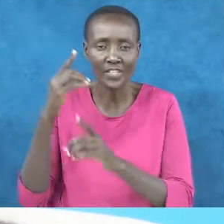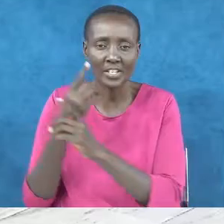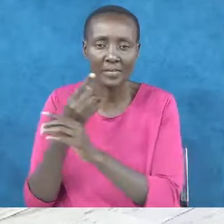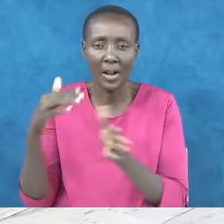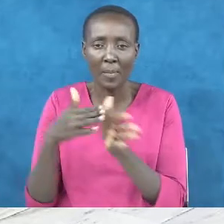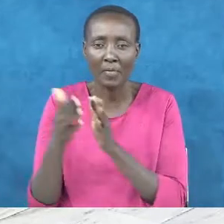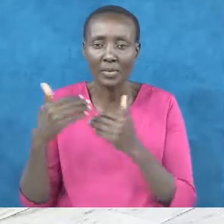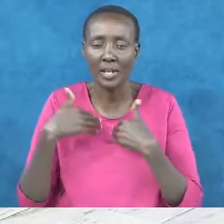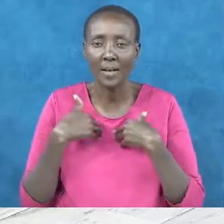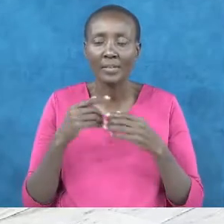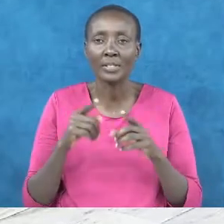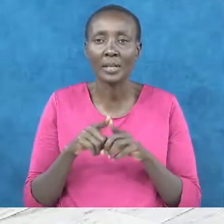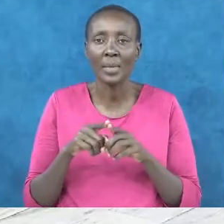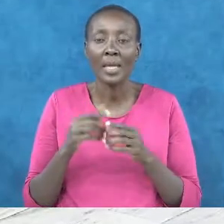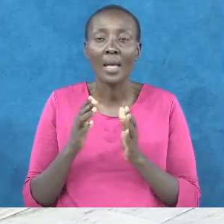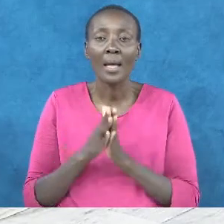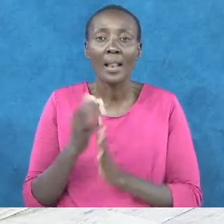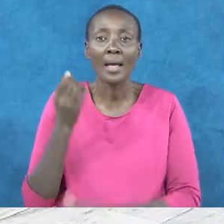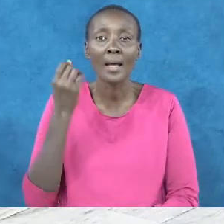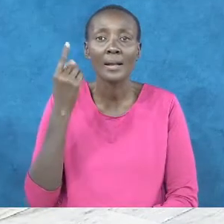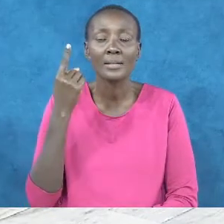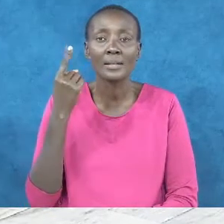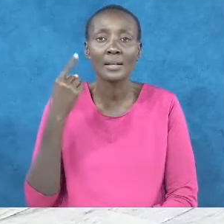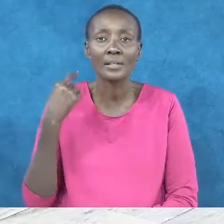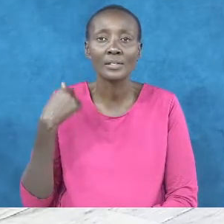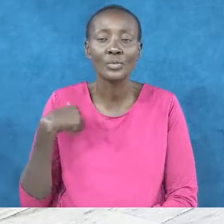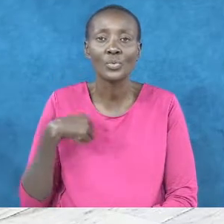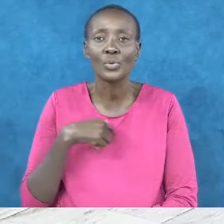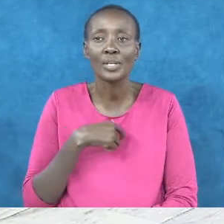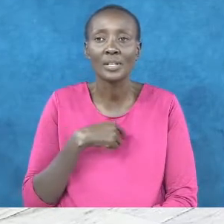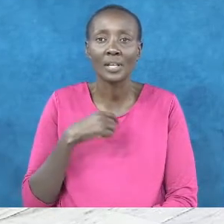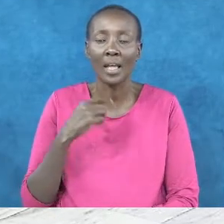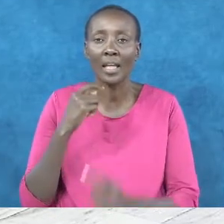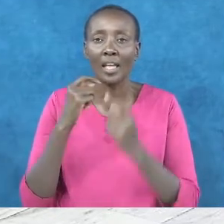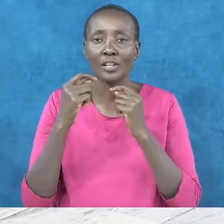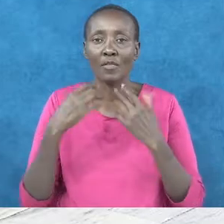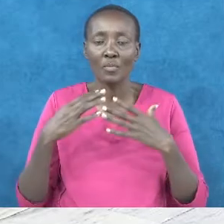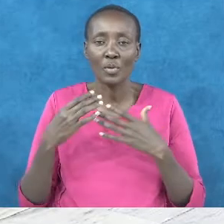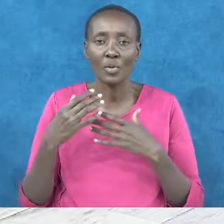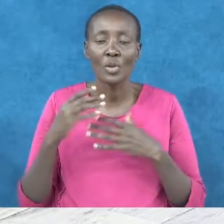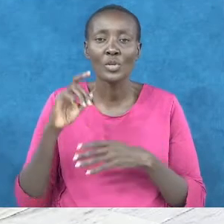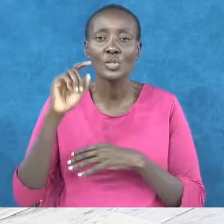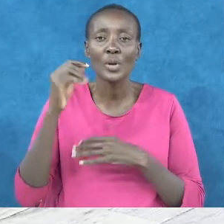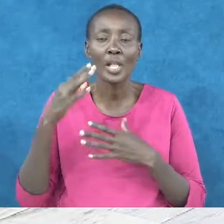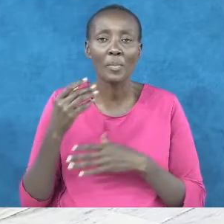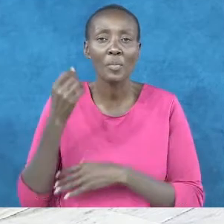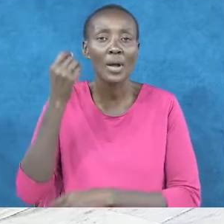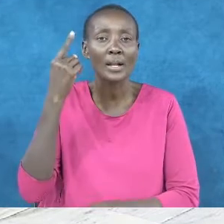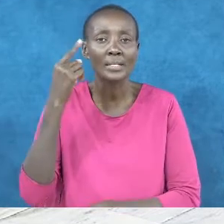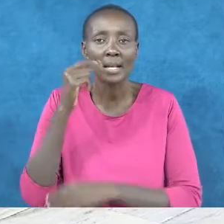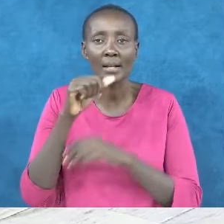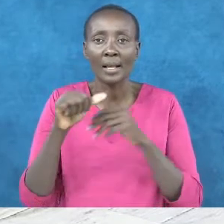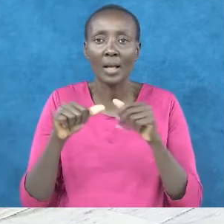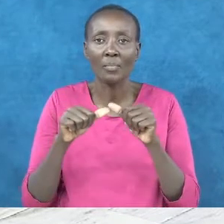it. And I do understand we we took to the streets just to get to understand what Kenyans understand